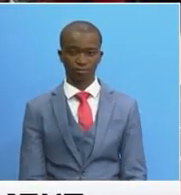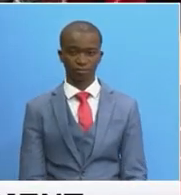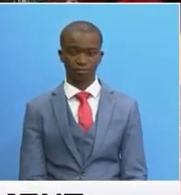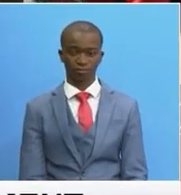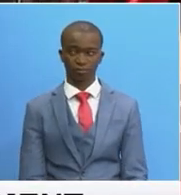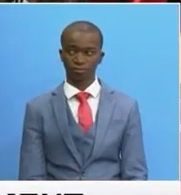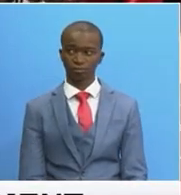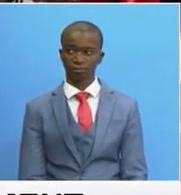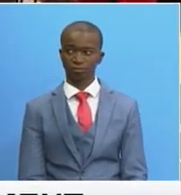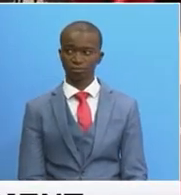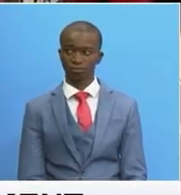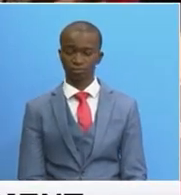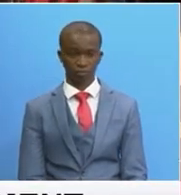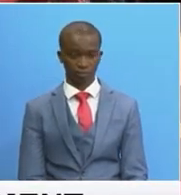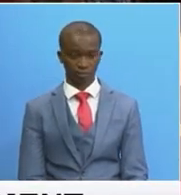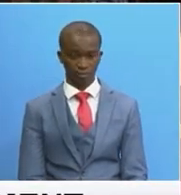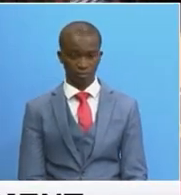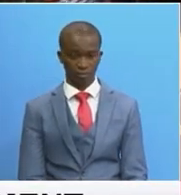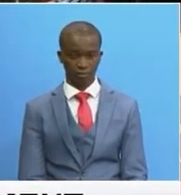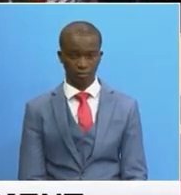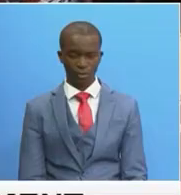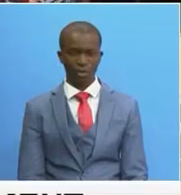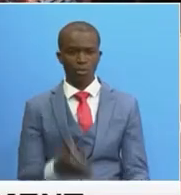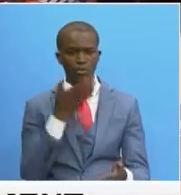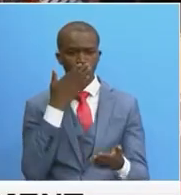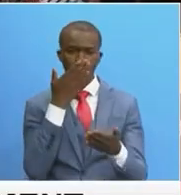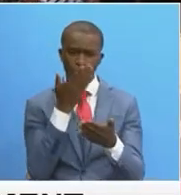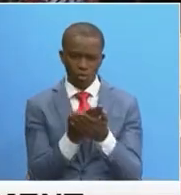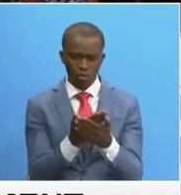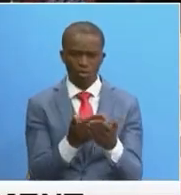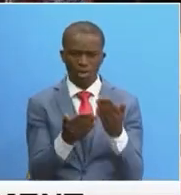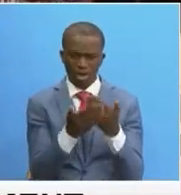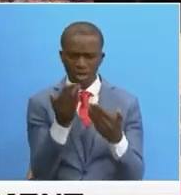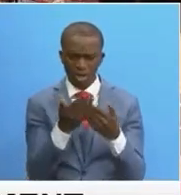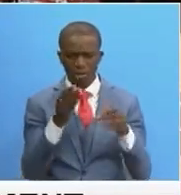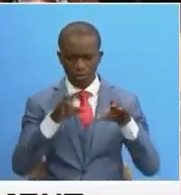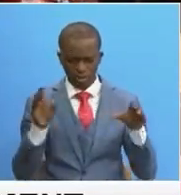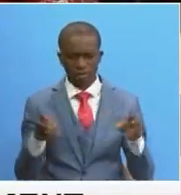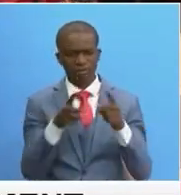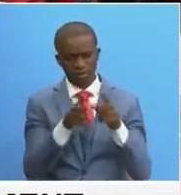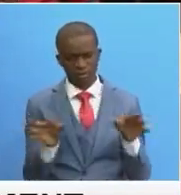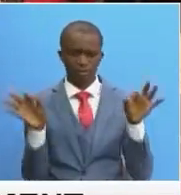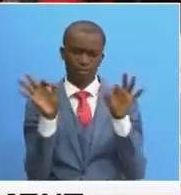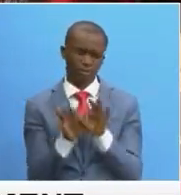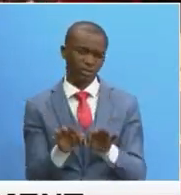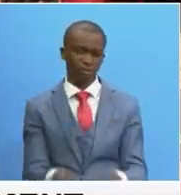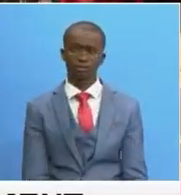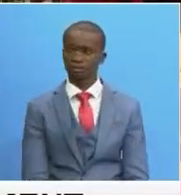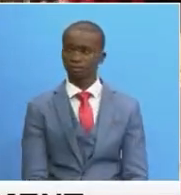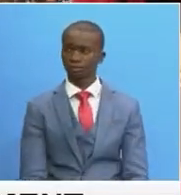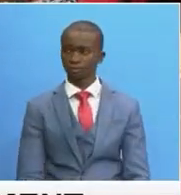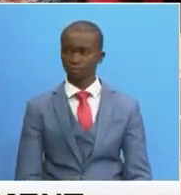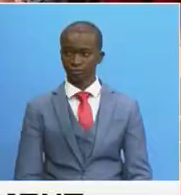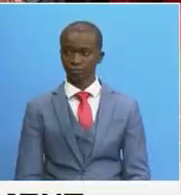vakonde. Effective discipline methods are important in ensuring children's safety and well-being. Sifwe